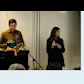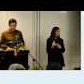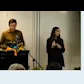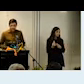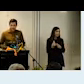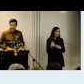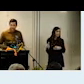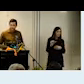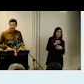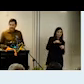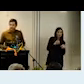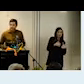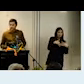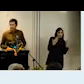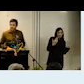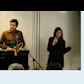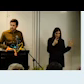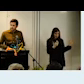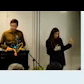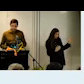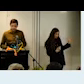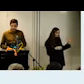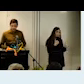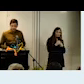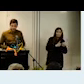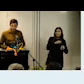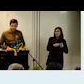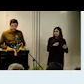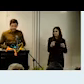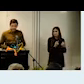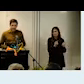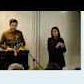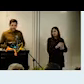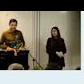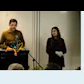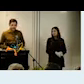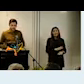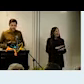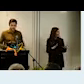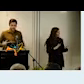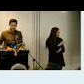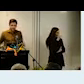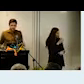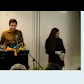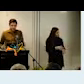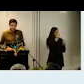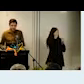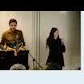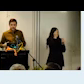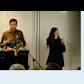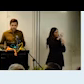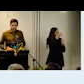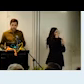But Tim comes back the next day and he's back at doing all his favorite activities all over again. But how is Tim able to pick up where he left